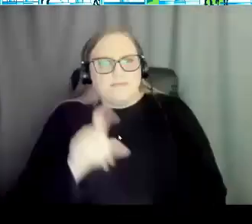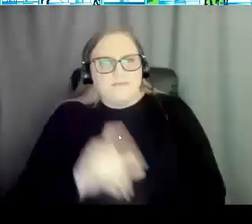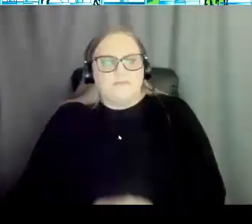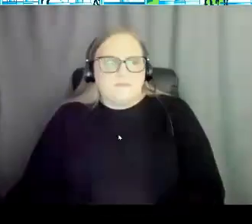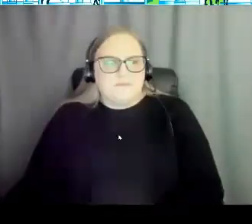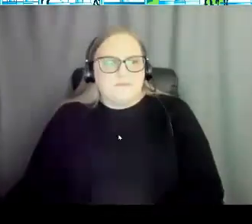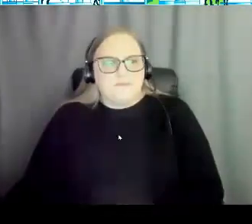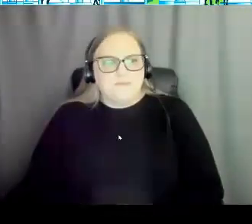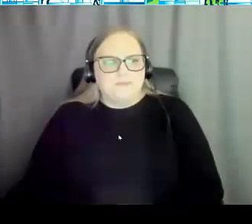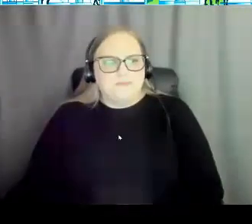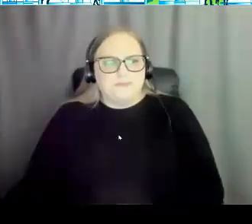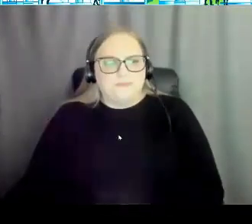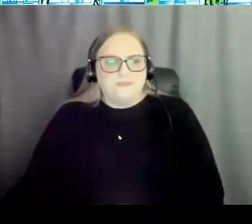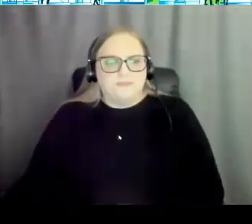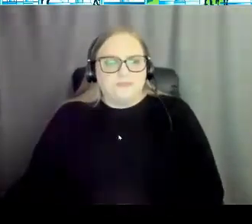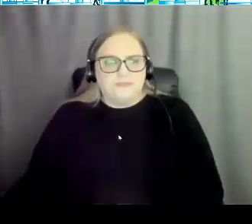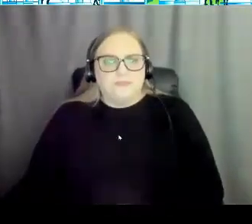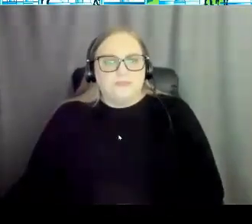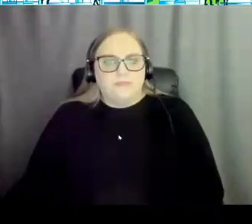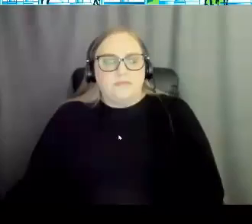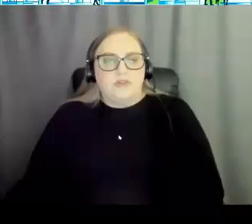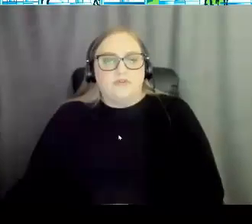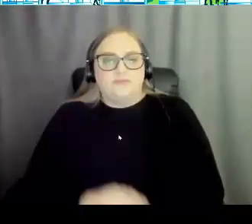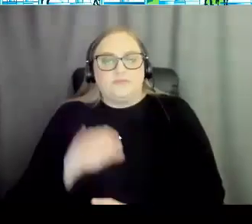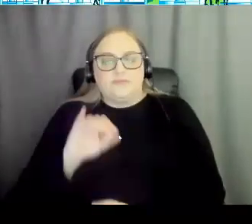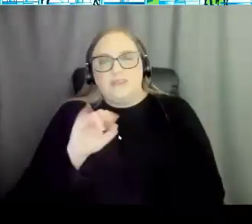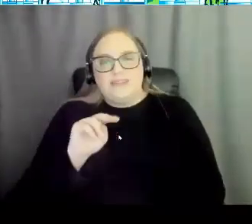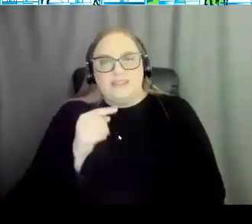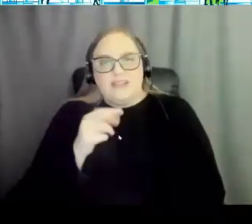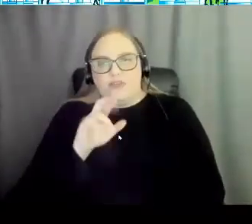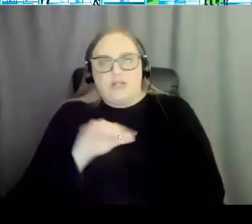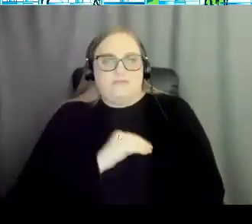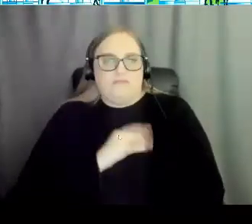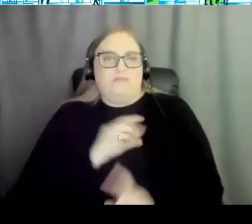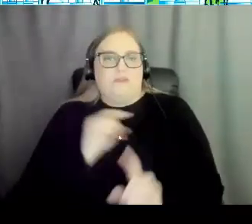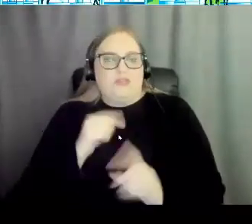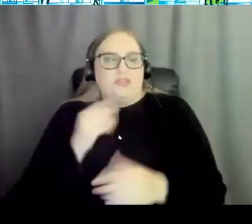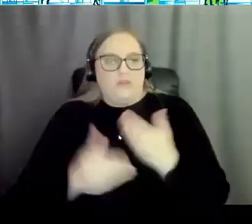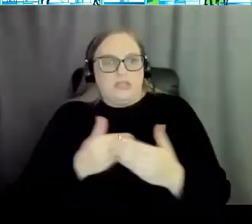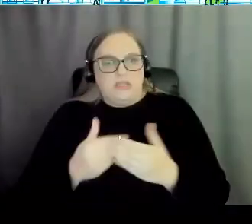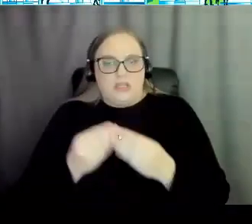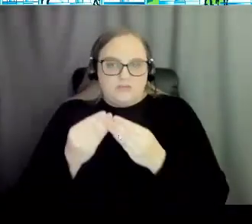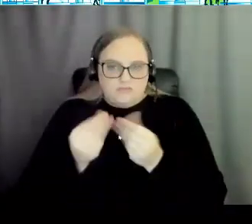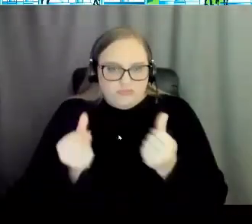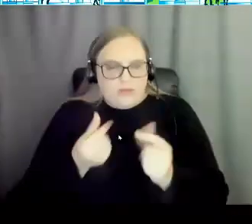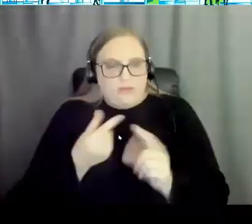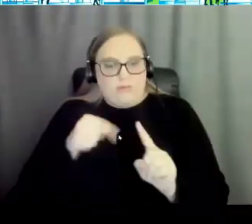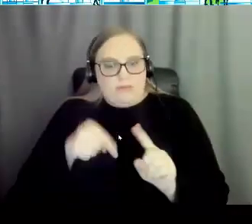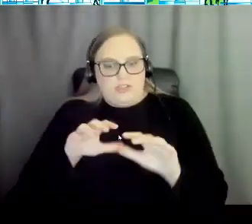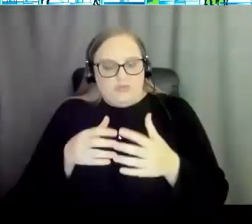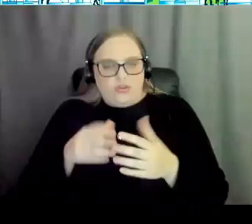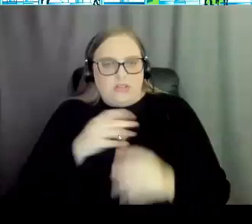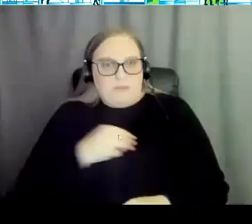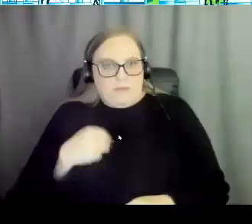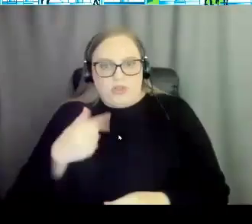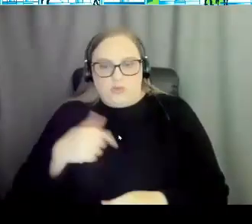Well, so the integrity of this process is going to be borne out by the consortium members here. And I think we've all gotten into this process to engage in a